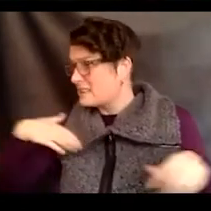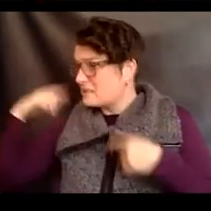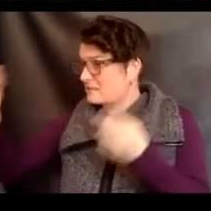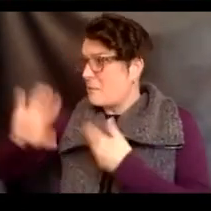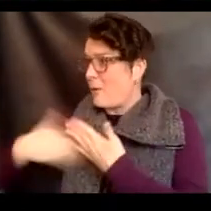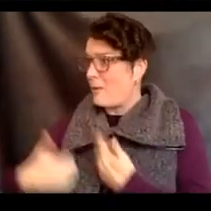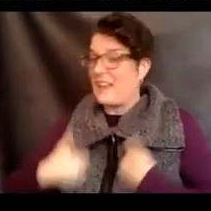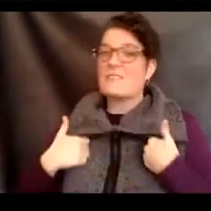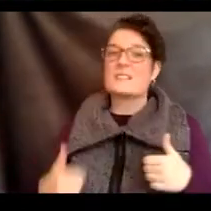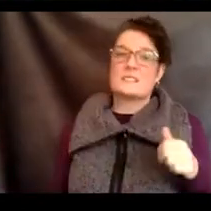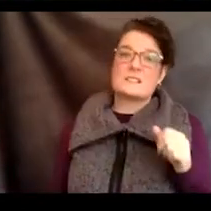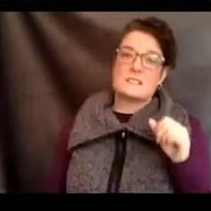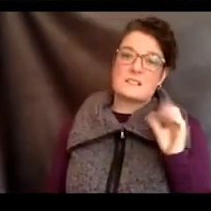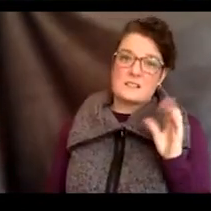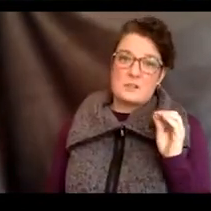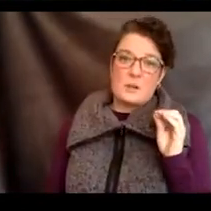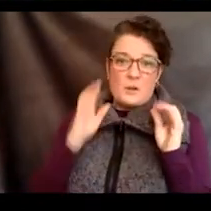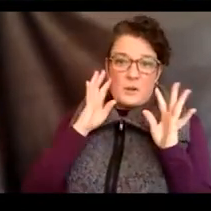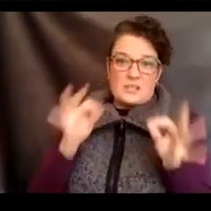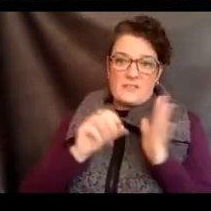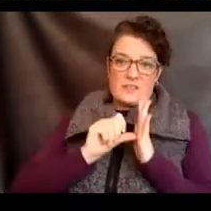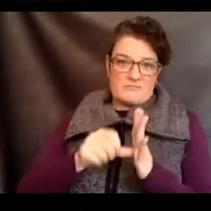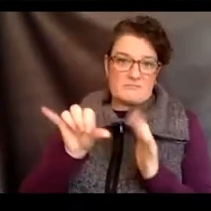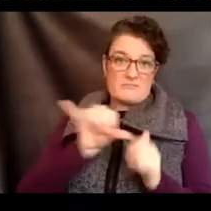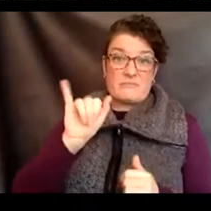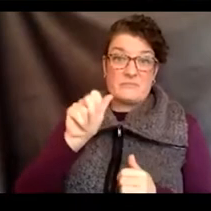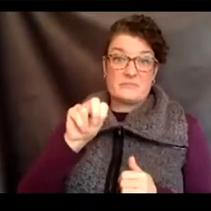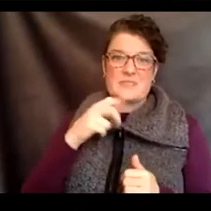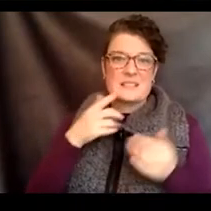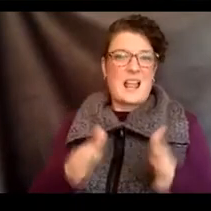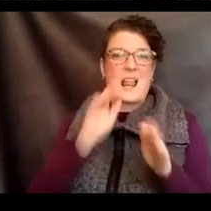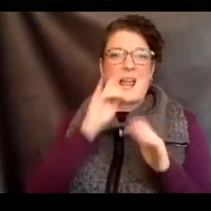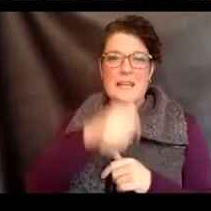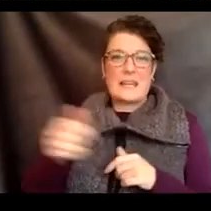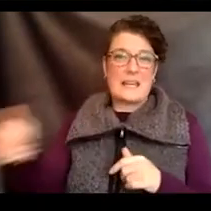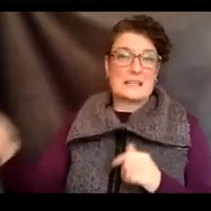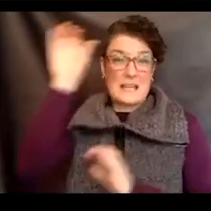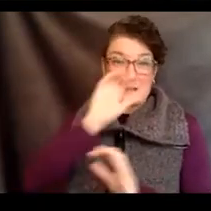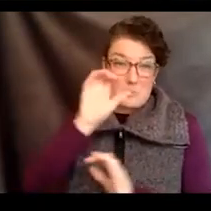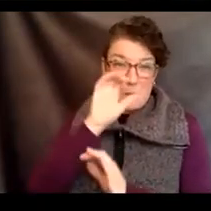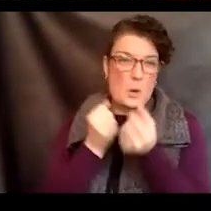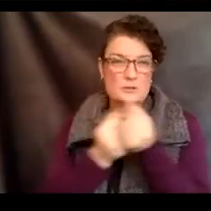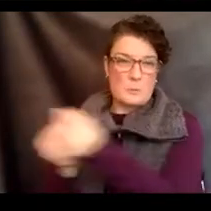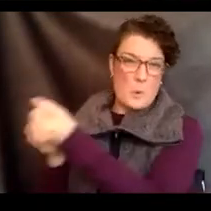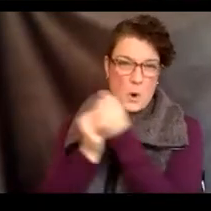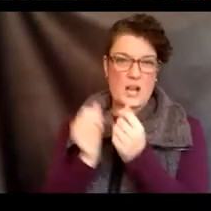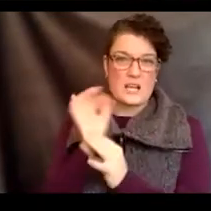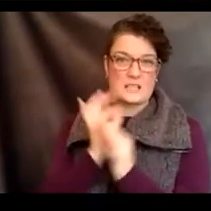So, you know, definitely echoing Ian and saying to let your kids explore and to support them in doing that rather than